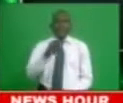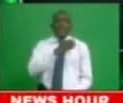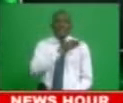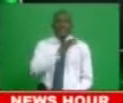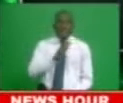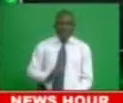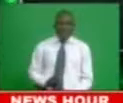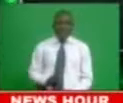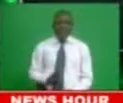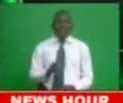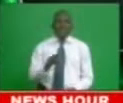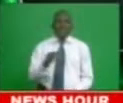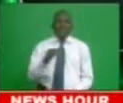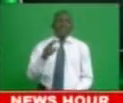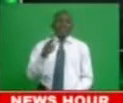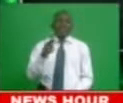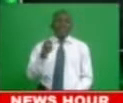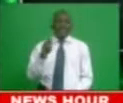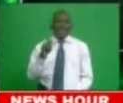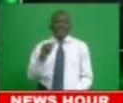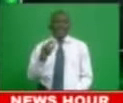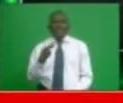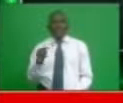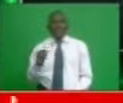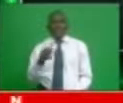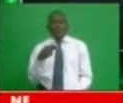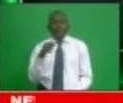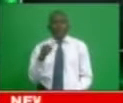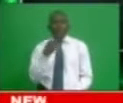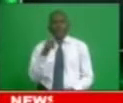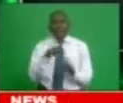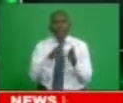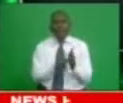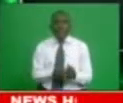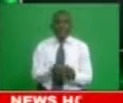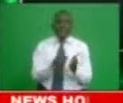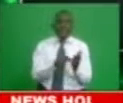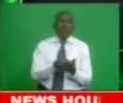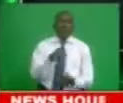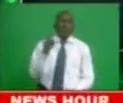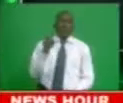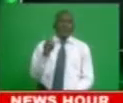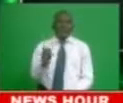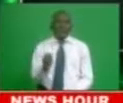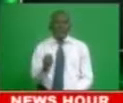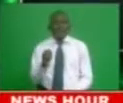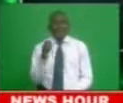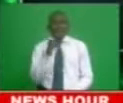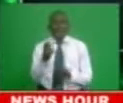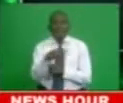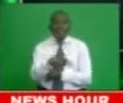Accra, Christian Chibweze, Kekeli FM Ho, Best Reporter Print, Kweku Zurek, Daily